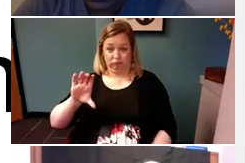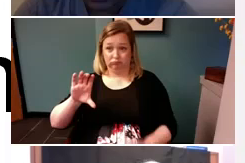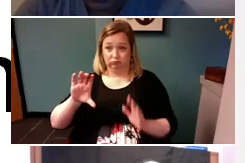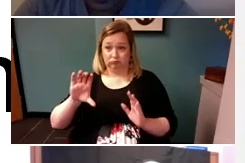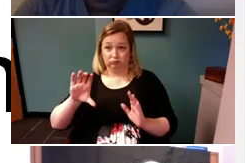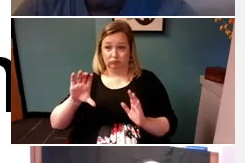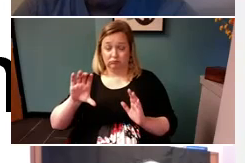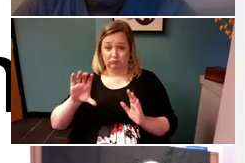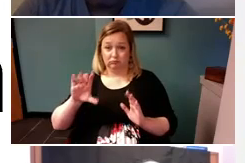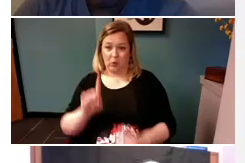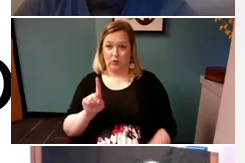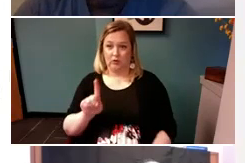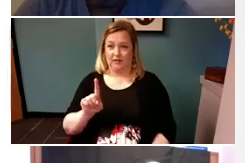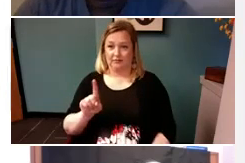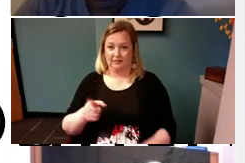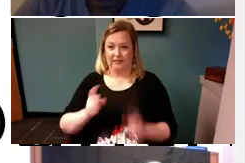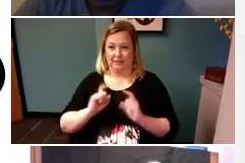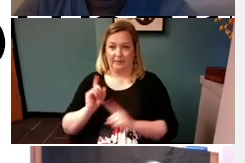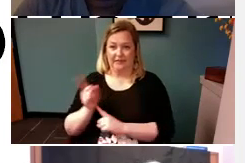me one sec.